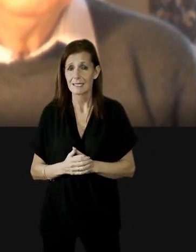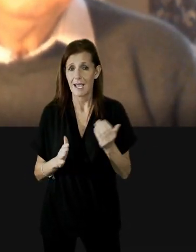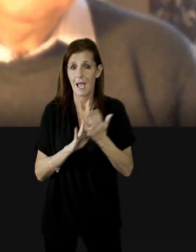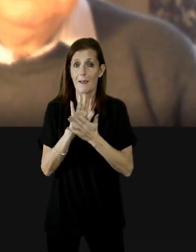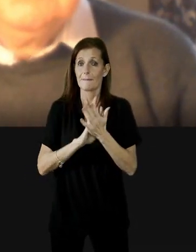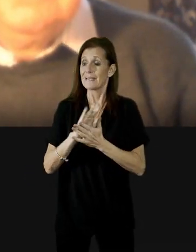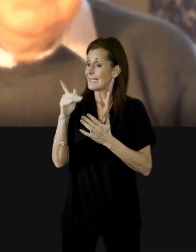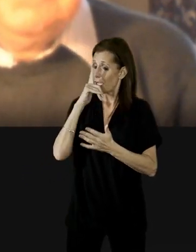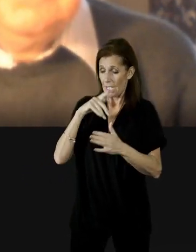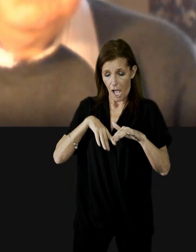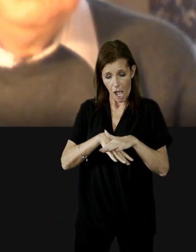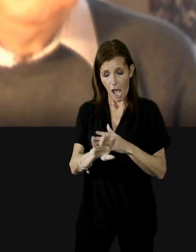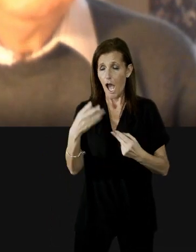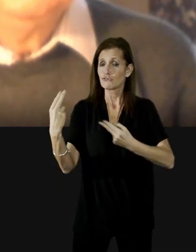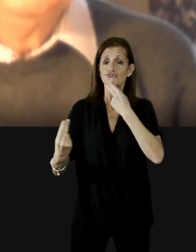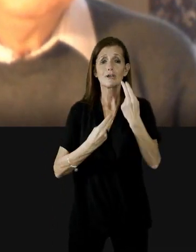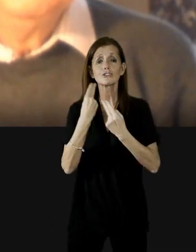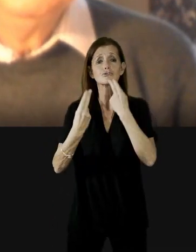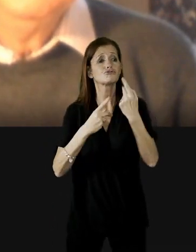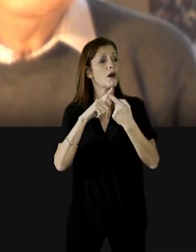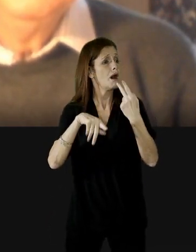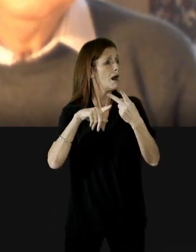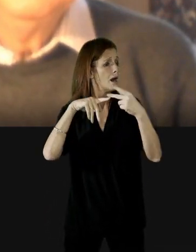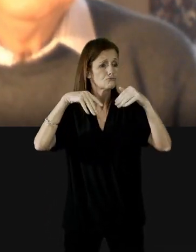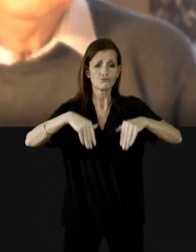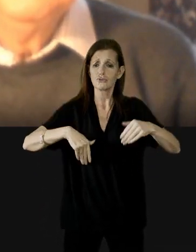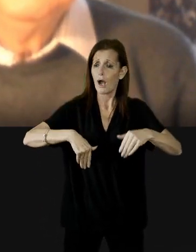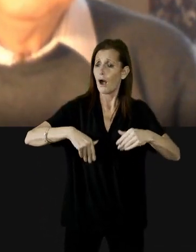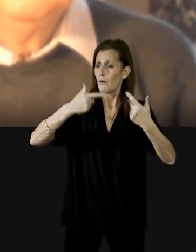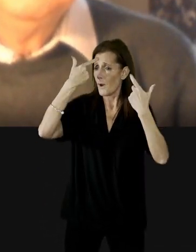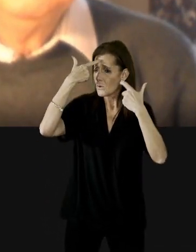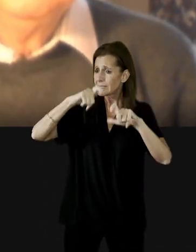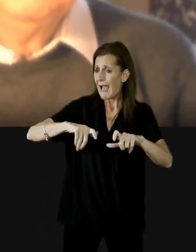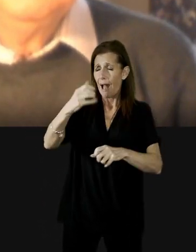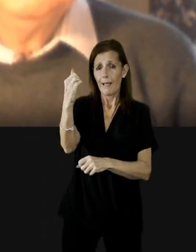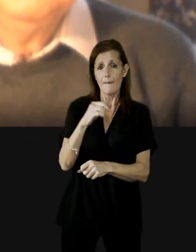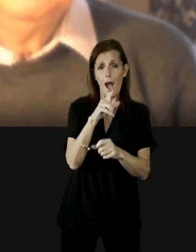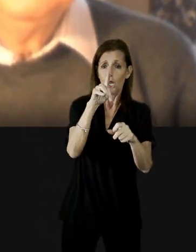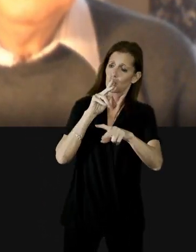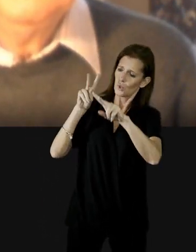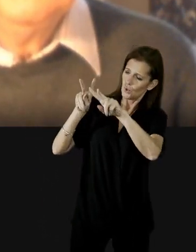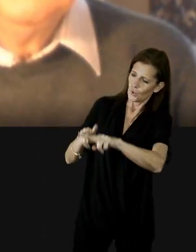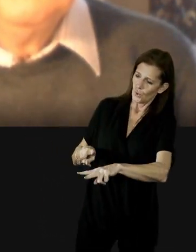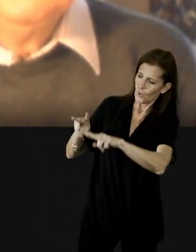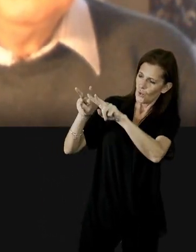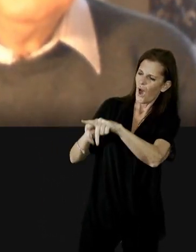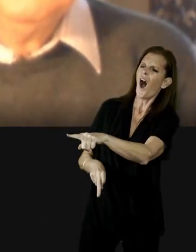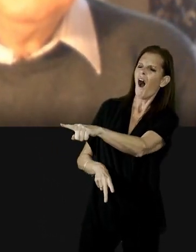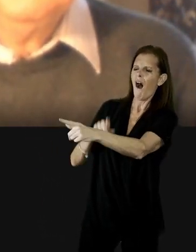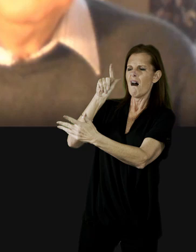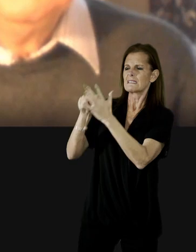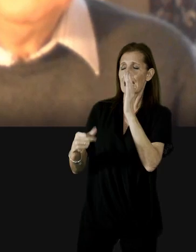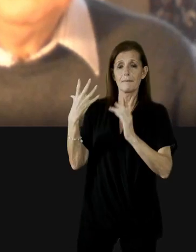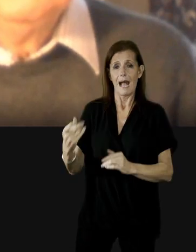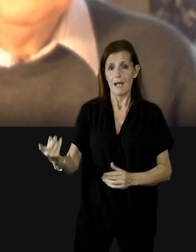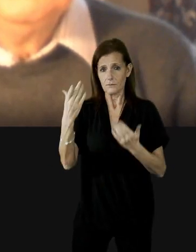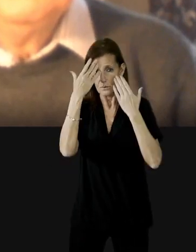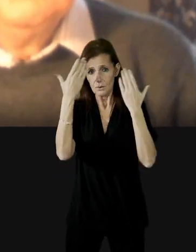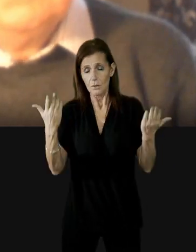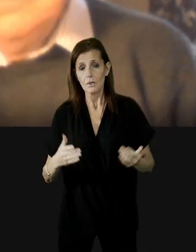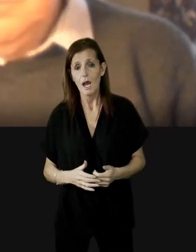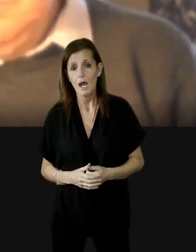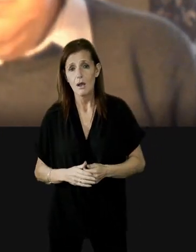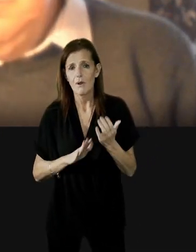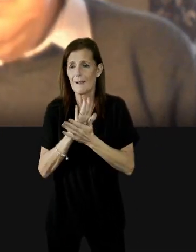And that means they could walk into your restaurant, shop, bar, hotel, and you wouldn't necessarily know they had a disability